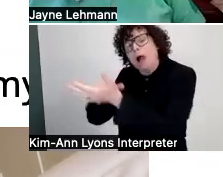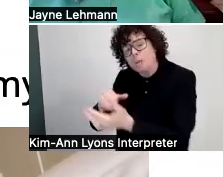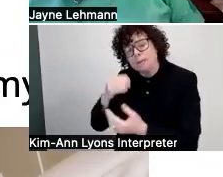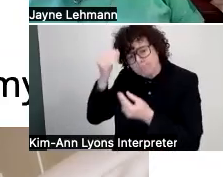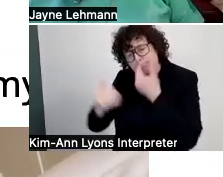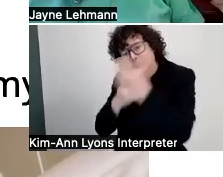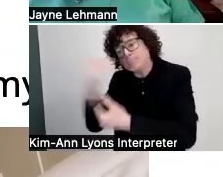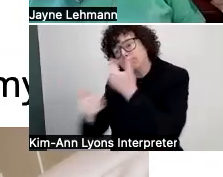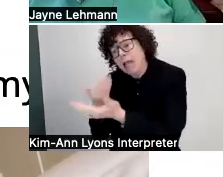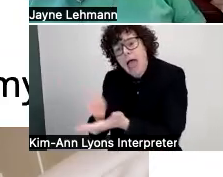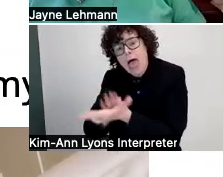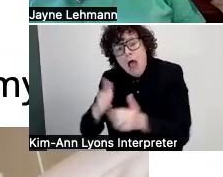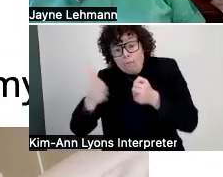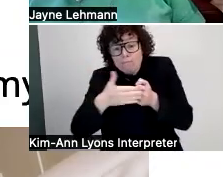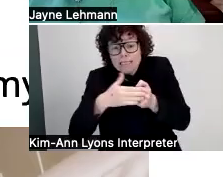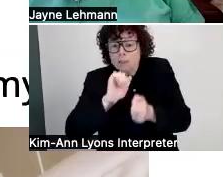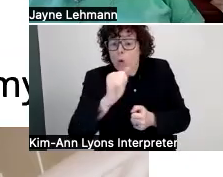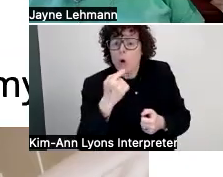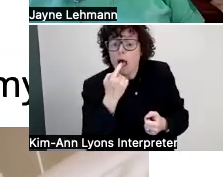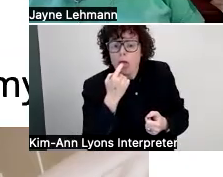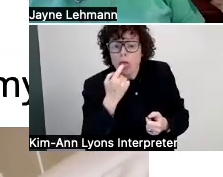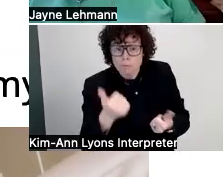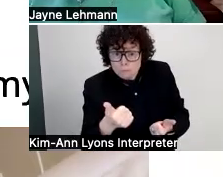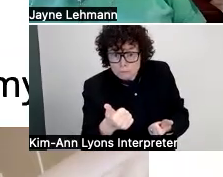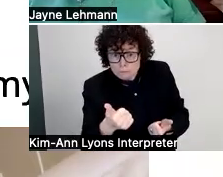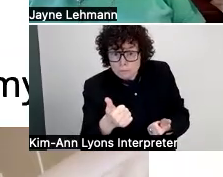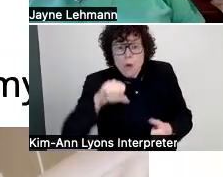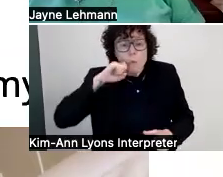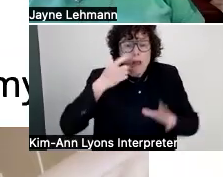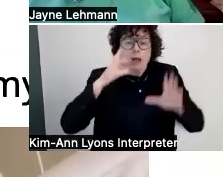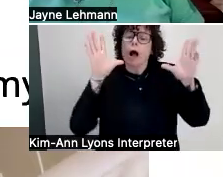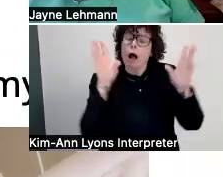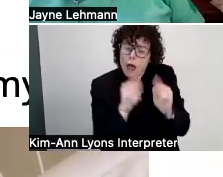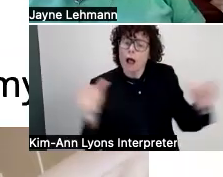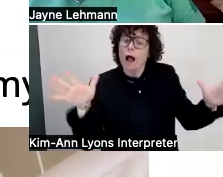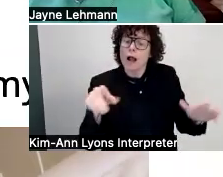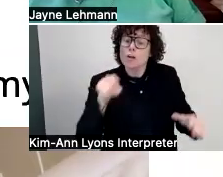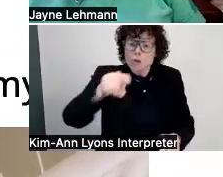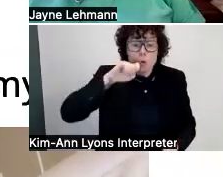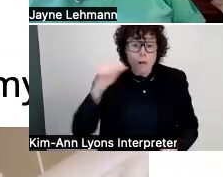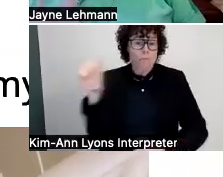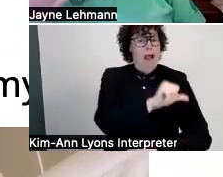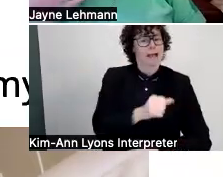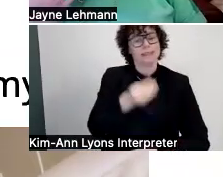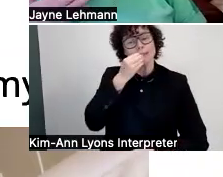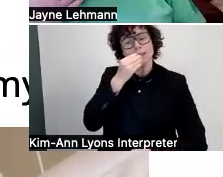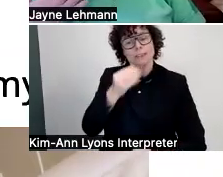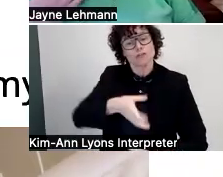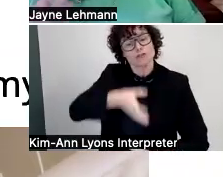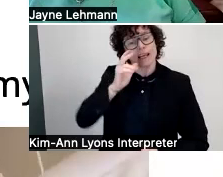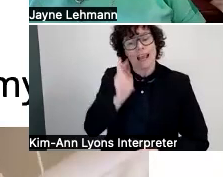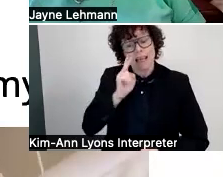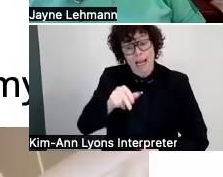to get something to stop it hurting, and we're going to help you to be able to eat and drink again with something